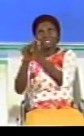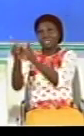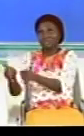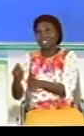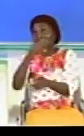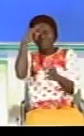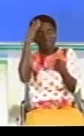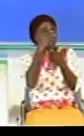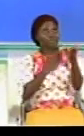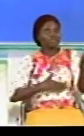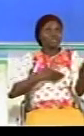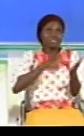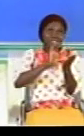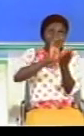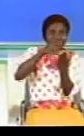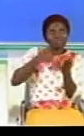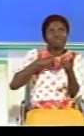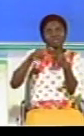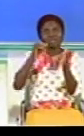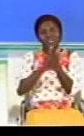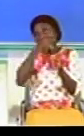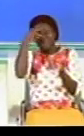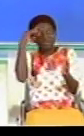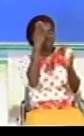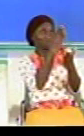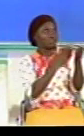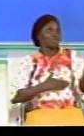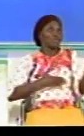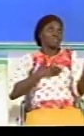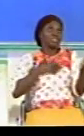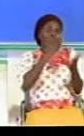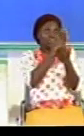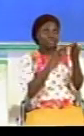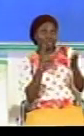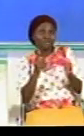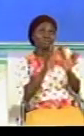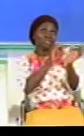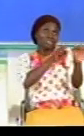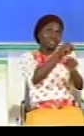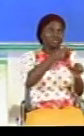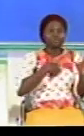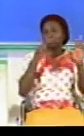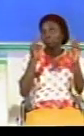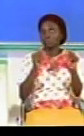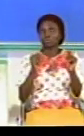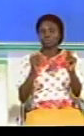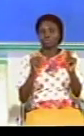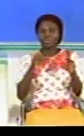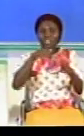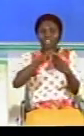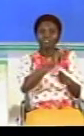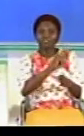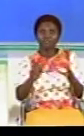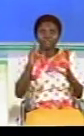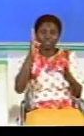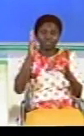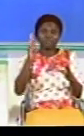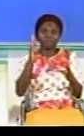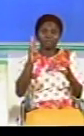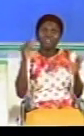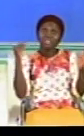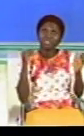so-and-so deceived me into that. No, not at all. Look at verse 4. Against thee, thee only have